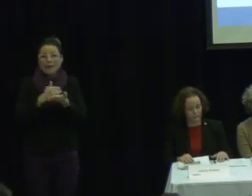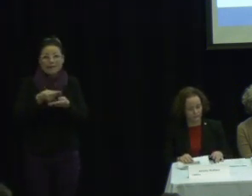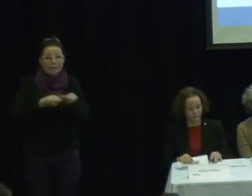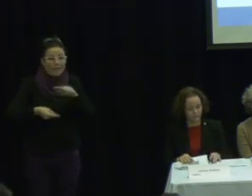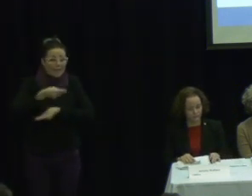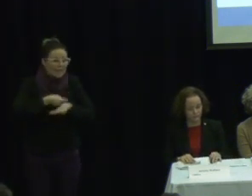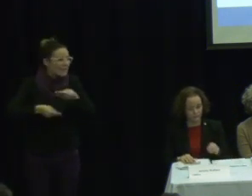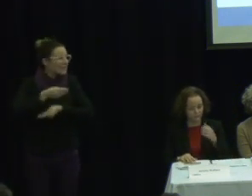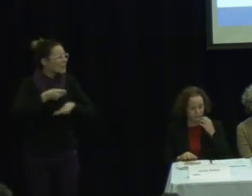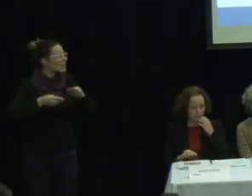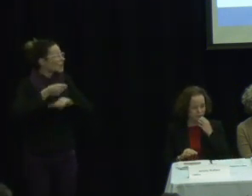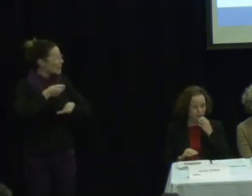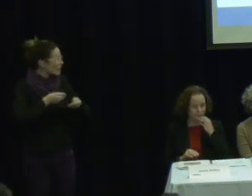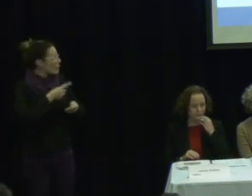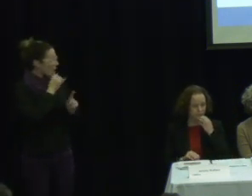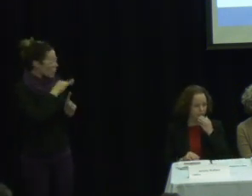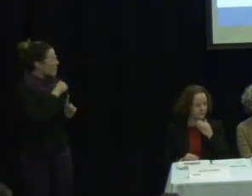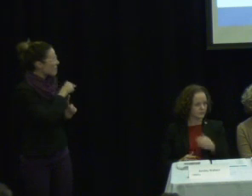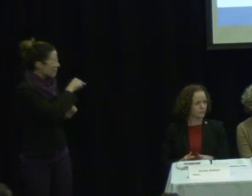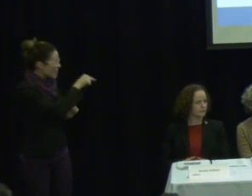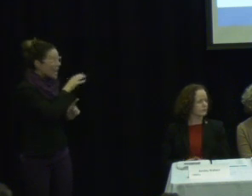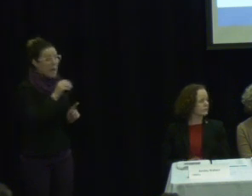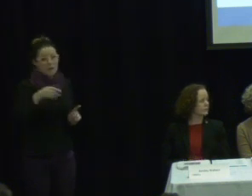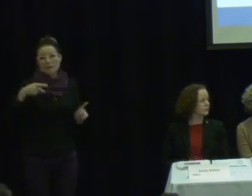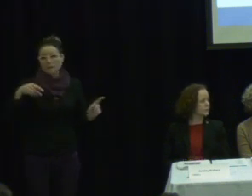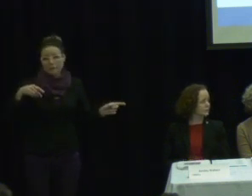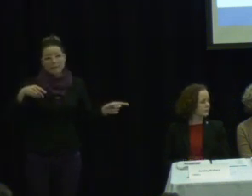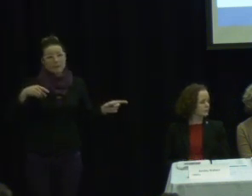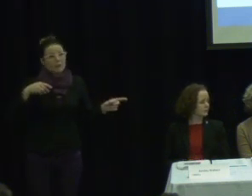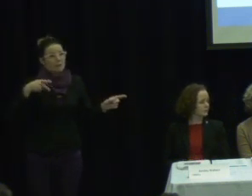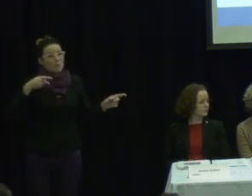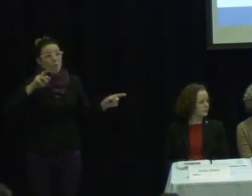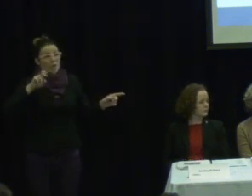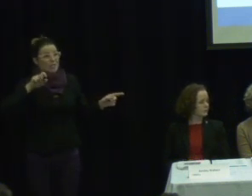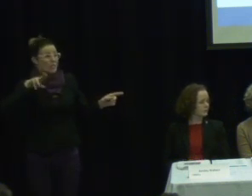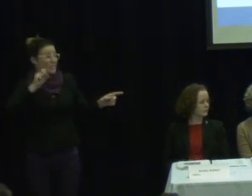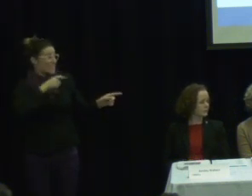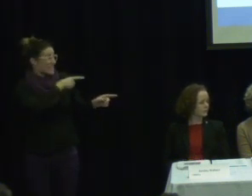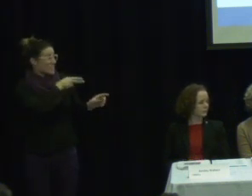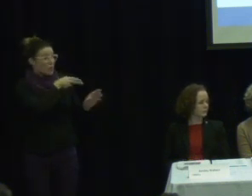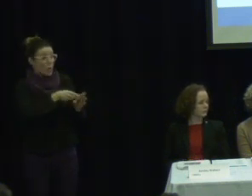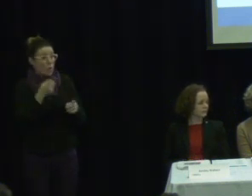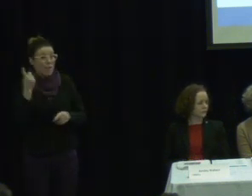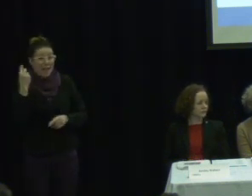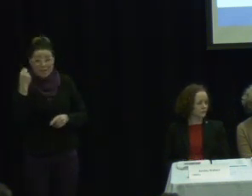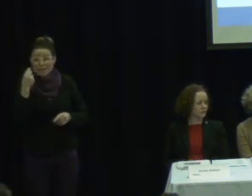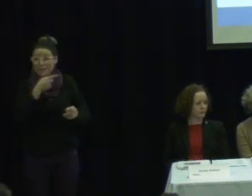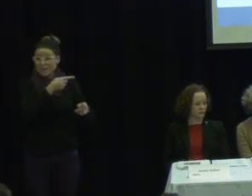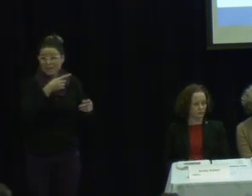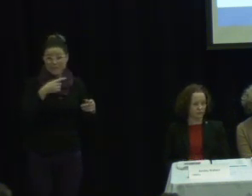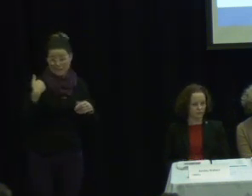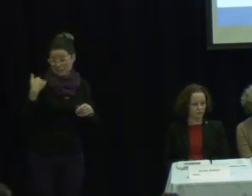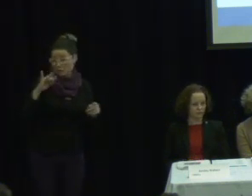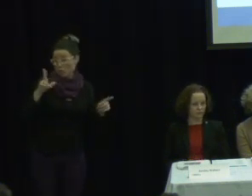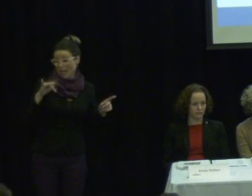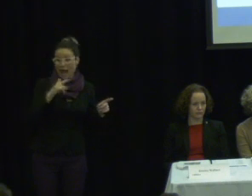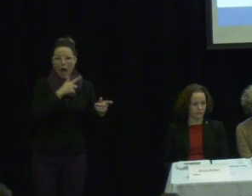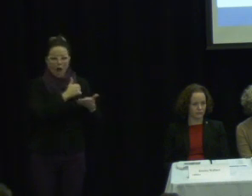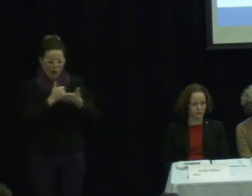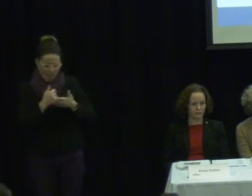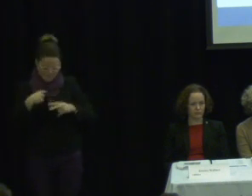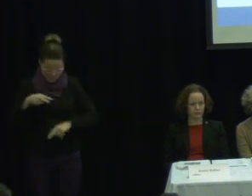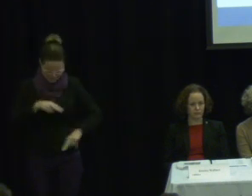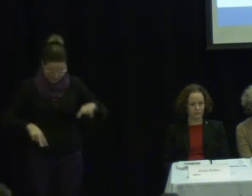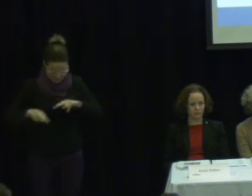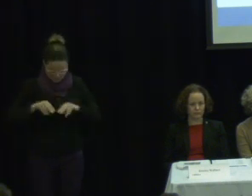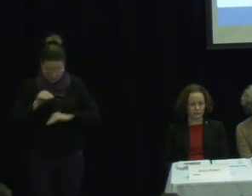us have a careful balancing of our budget. There are people who say, well, we need to spend more on this and more on that. But you know what? Well, we know in this